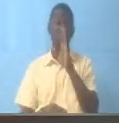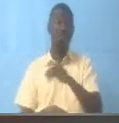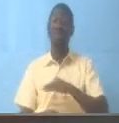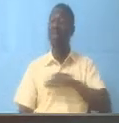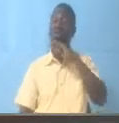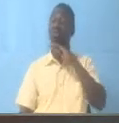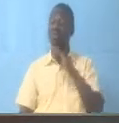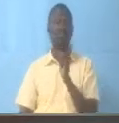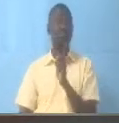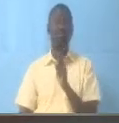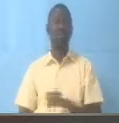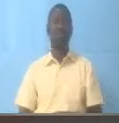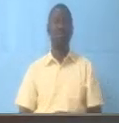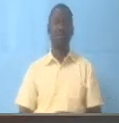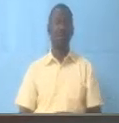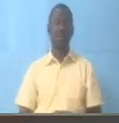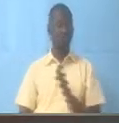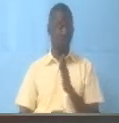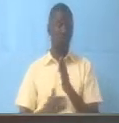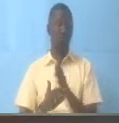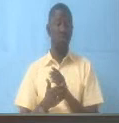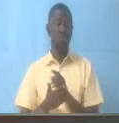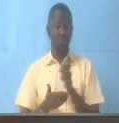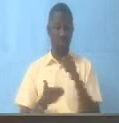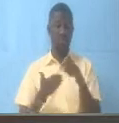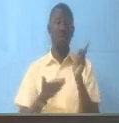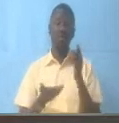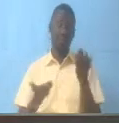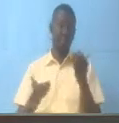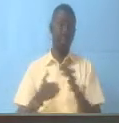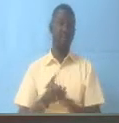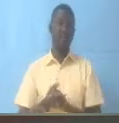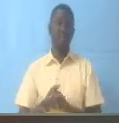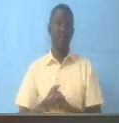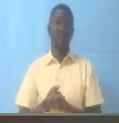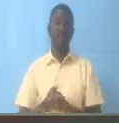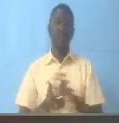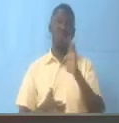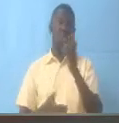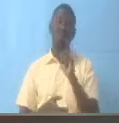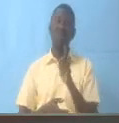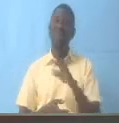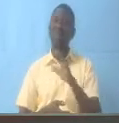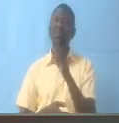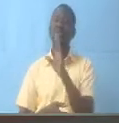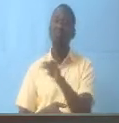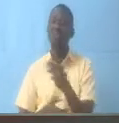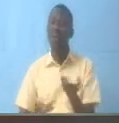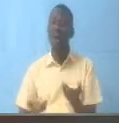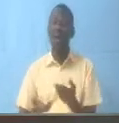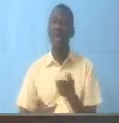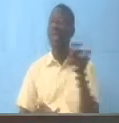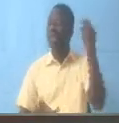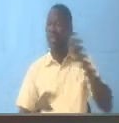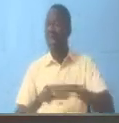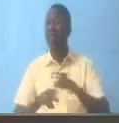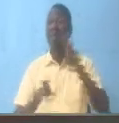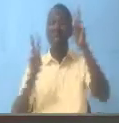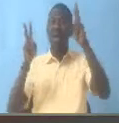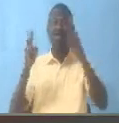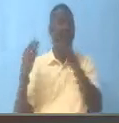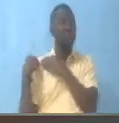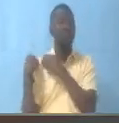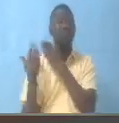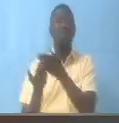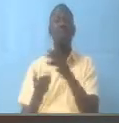all. What can you do? Can you do? He was in charge, and he ought to have done exactly what